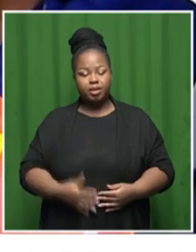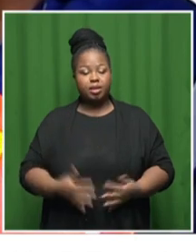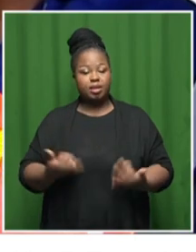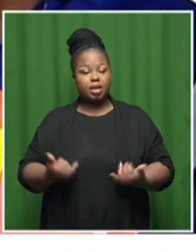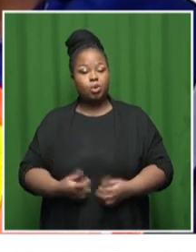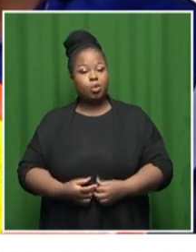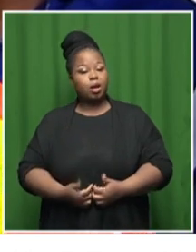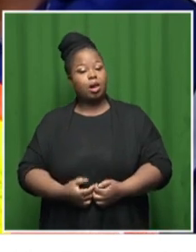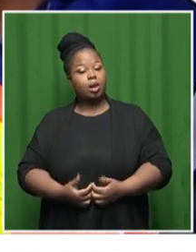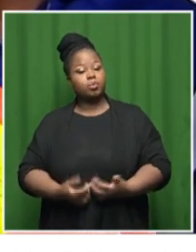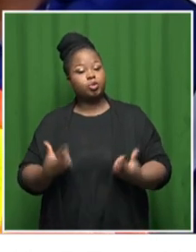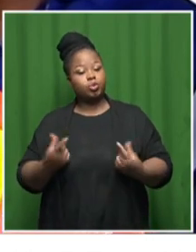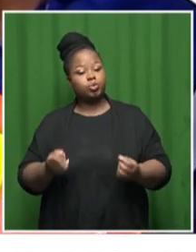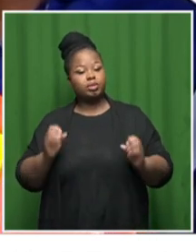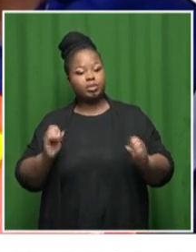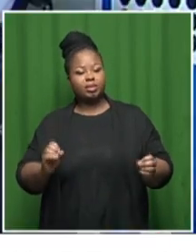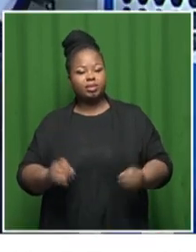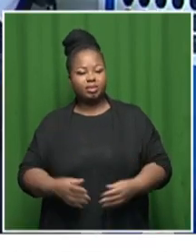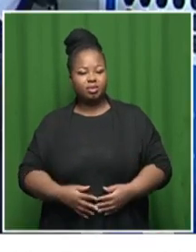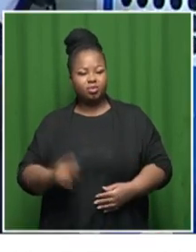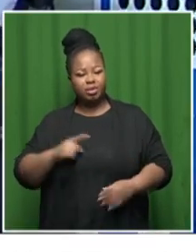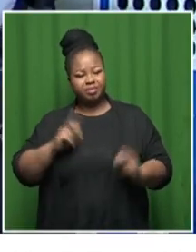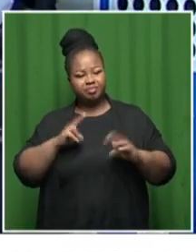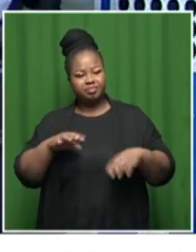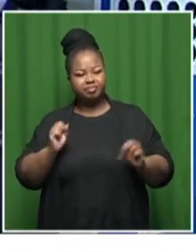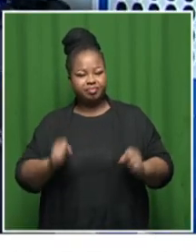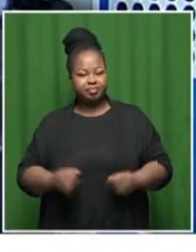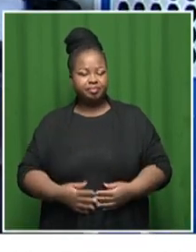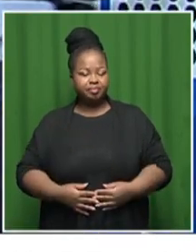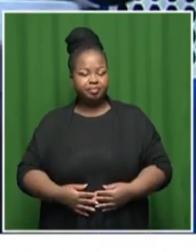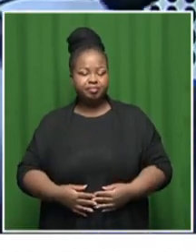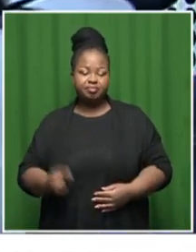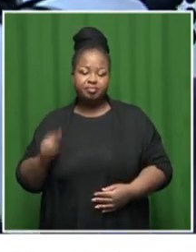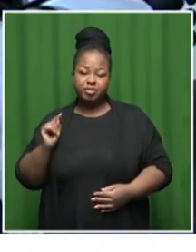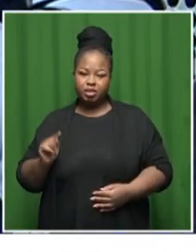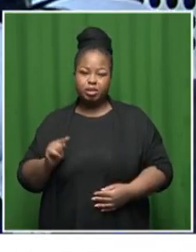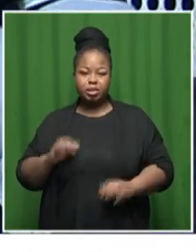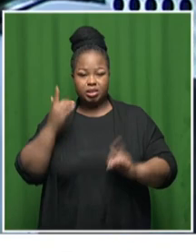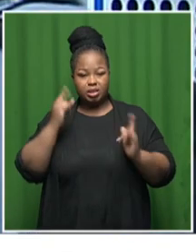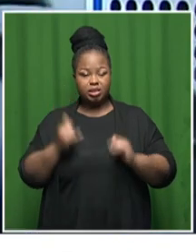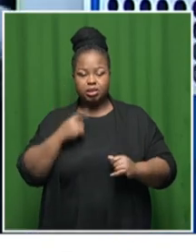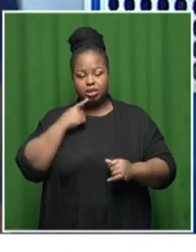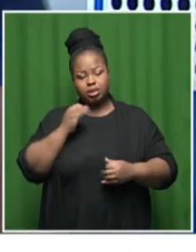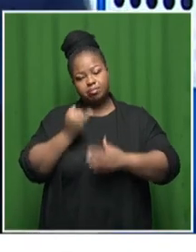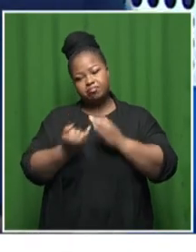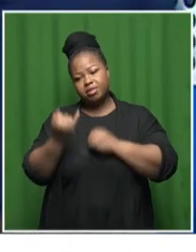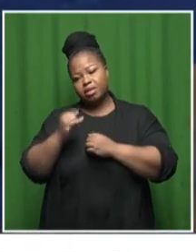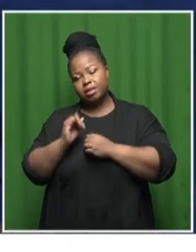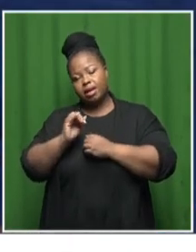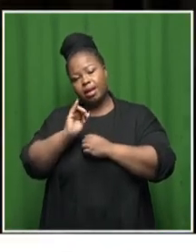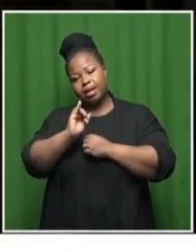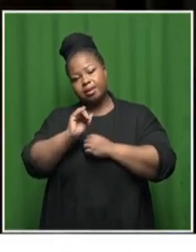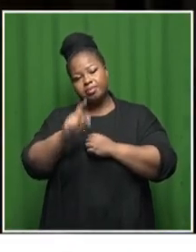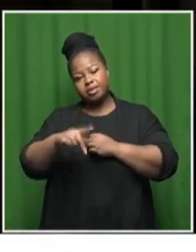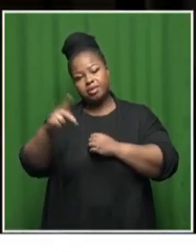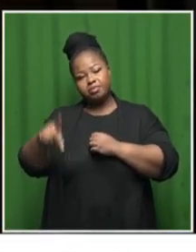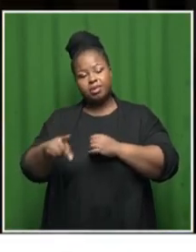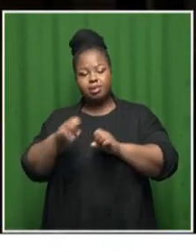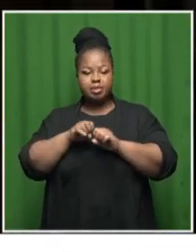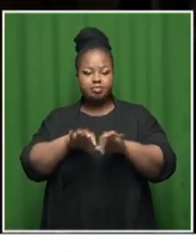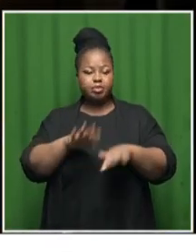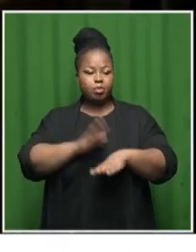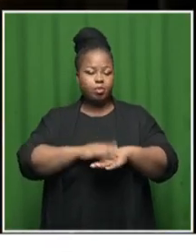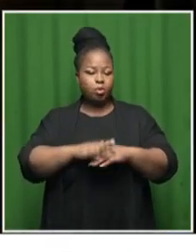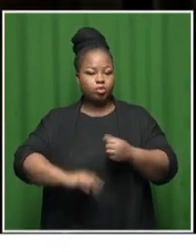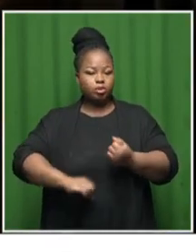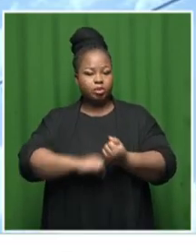back and say we can't do anything because it's load shedding. The city hopes to have independent power producers feeding into the grid before the